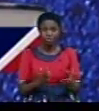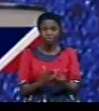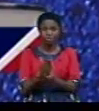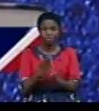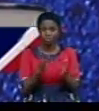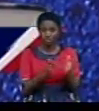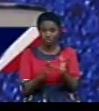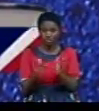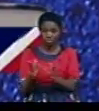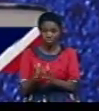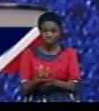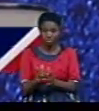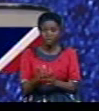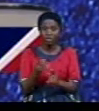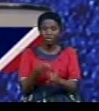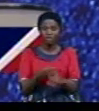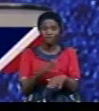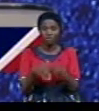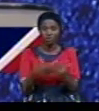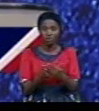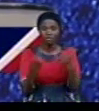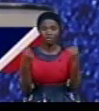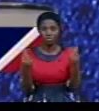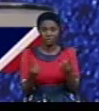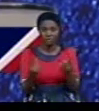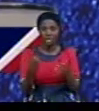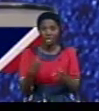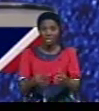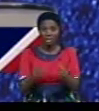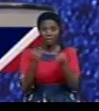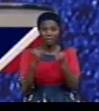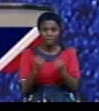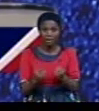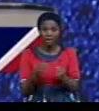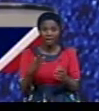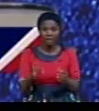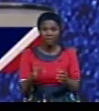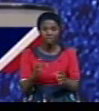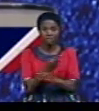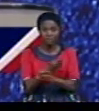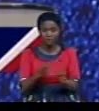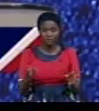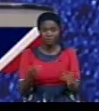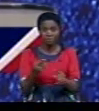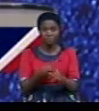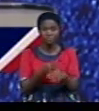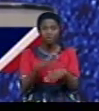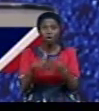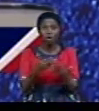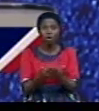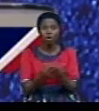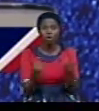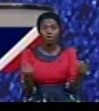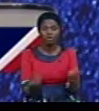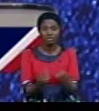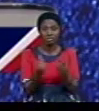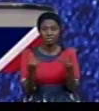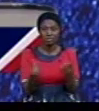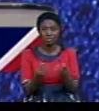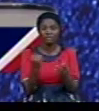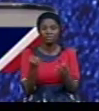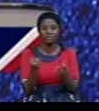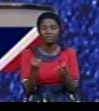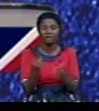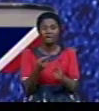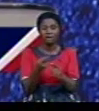all sins the power of freedom from all sins he says